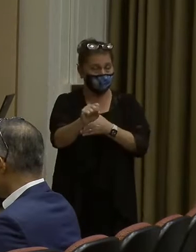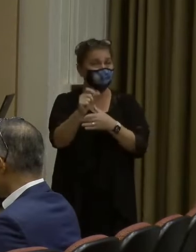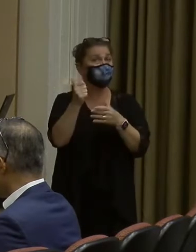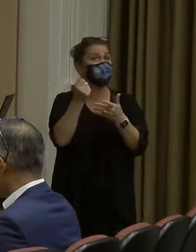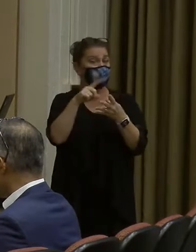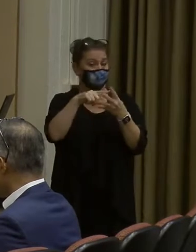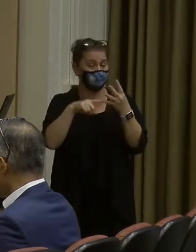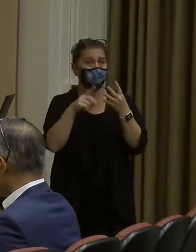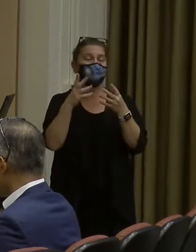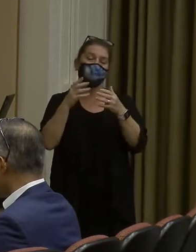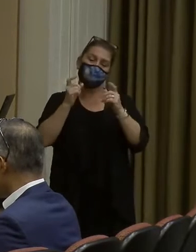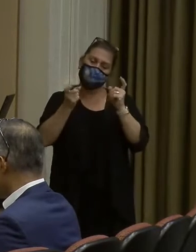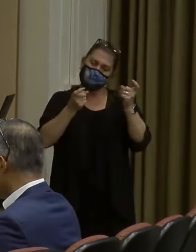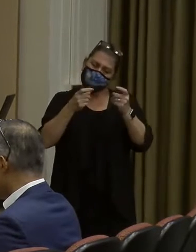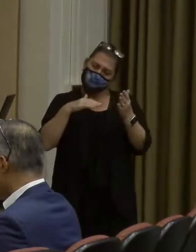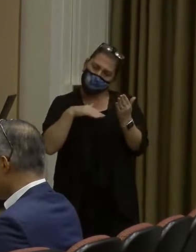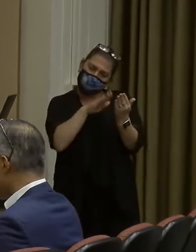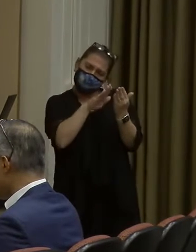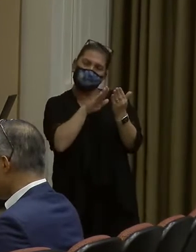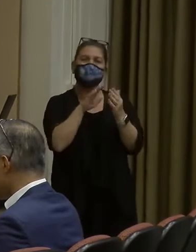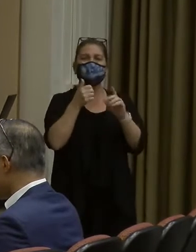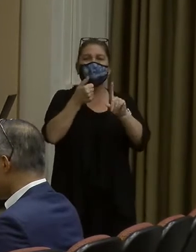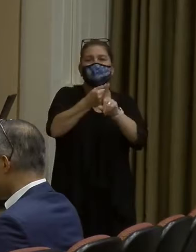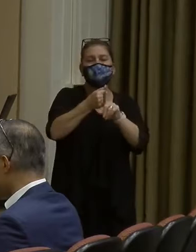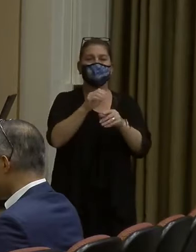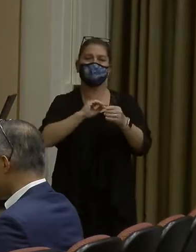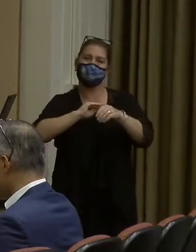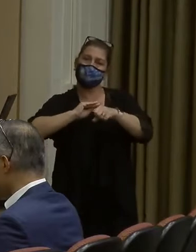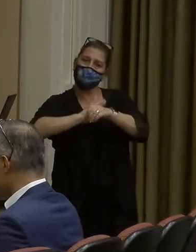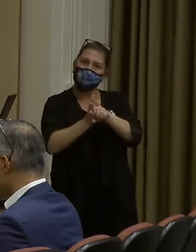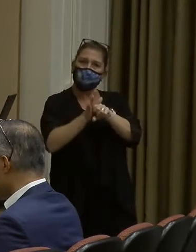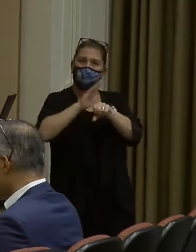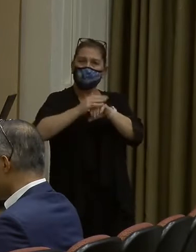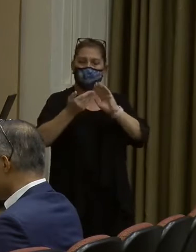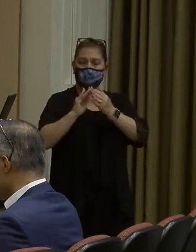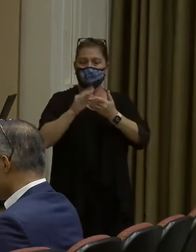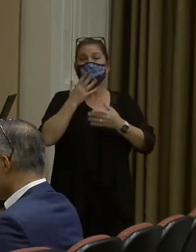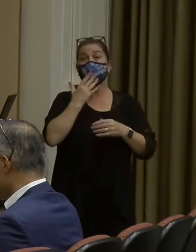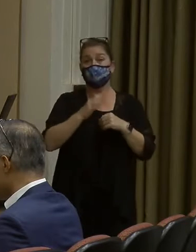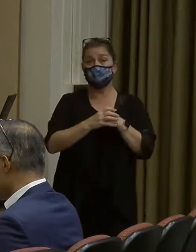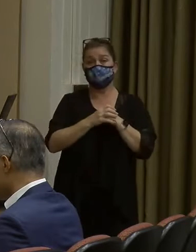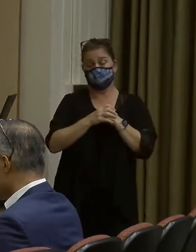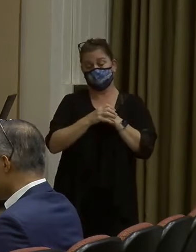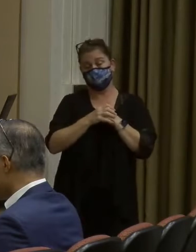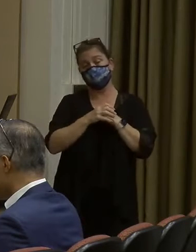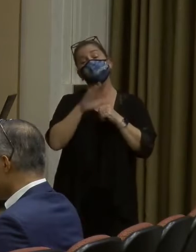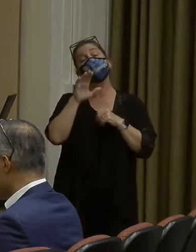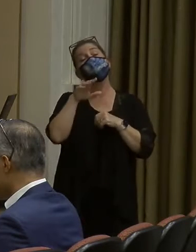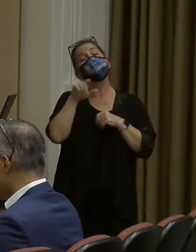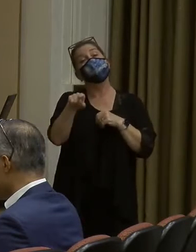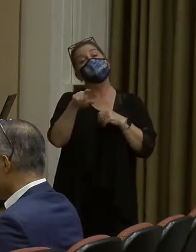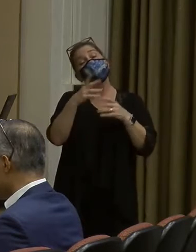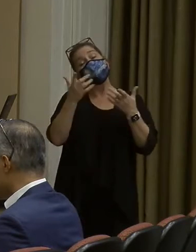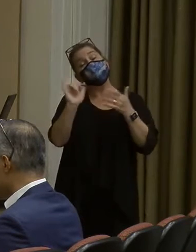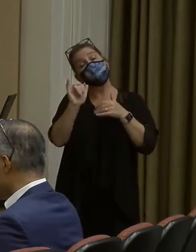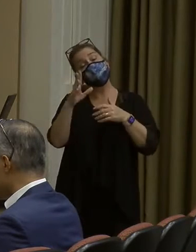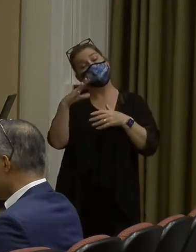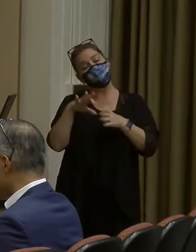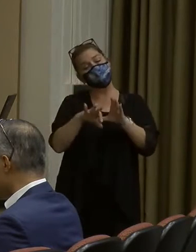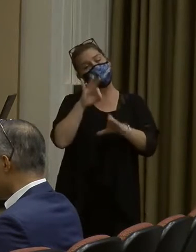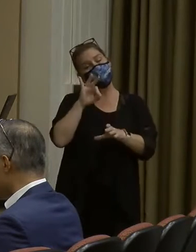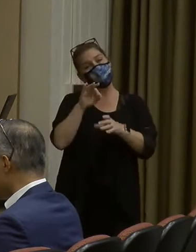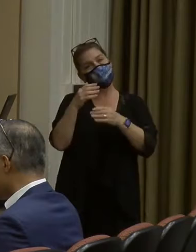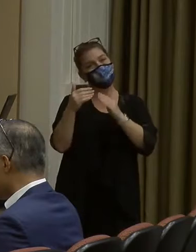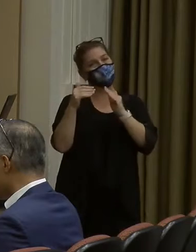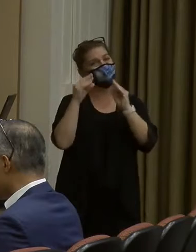including several intended to mitigate the impact of COVID-19 on communities of color. Mr. Dawes is an elected fellow at